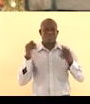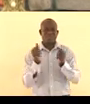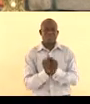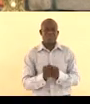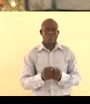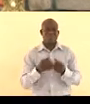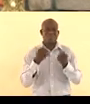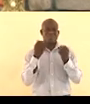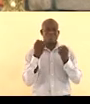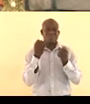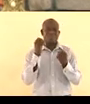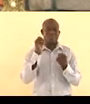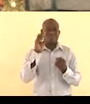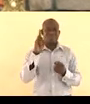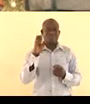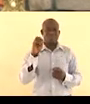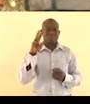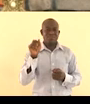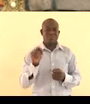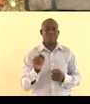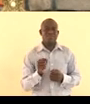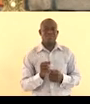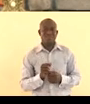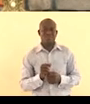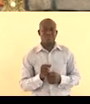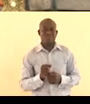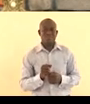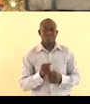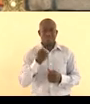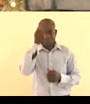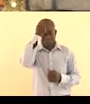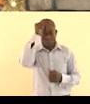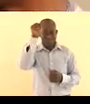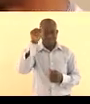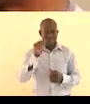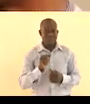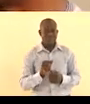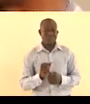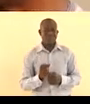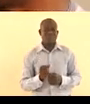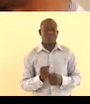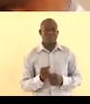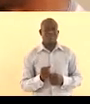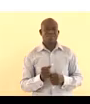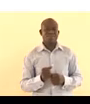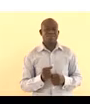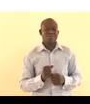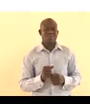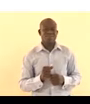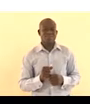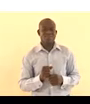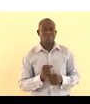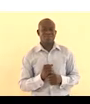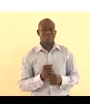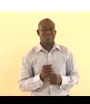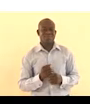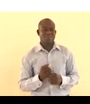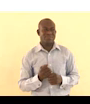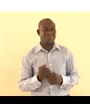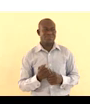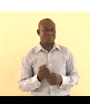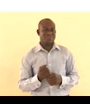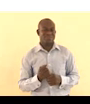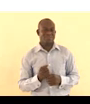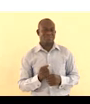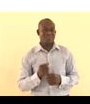and suspicions, the prejudices and presumptions, gossip and character assassination of the